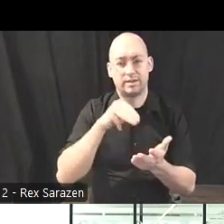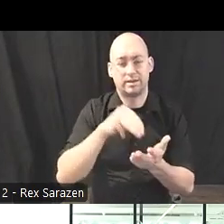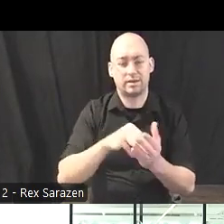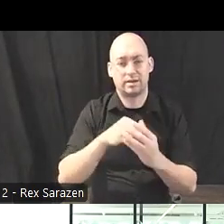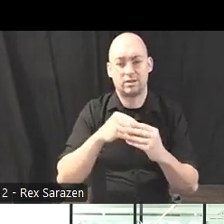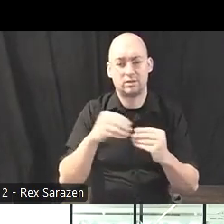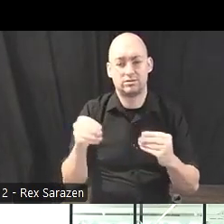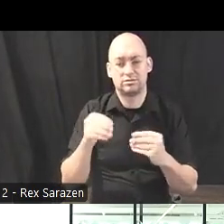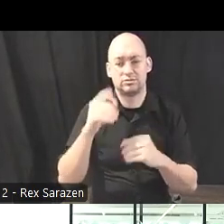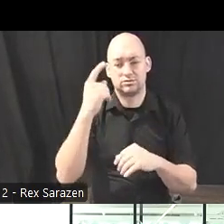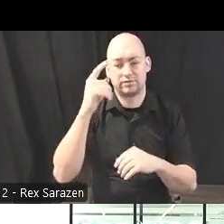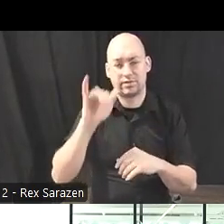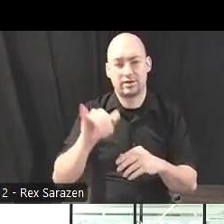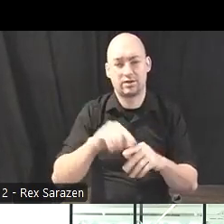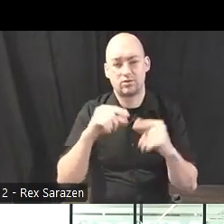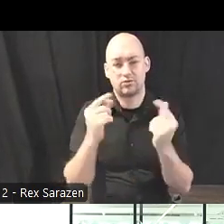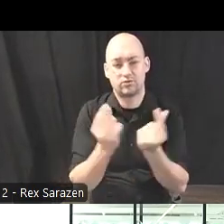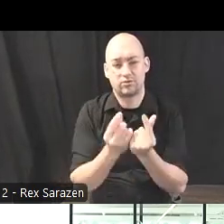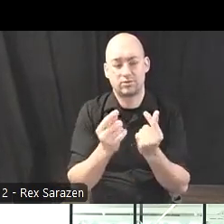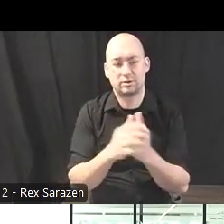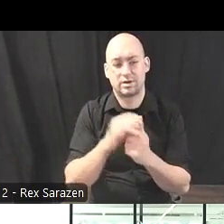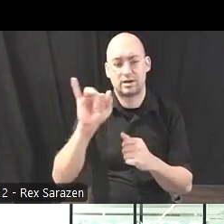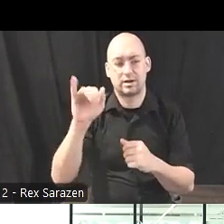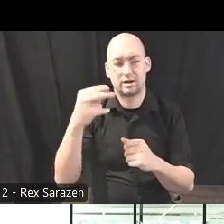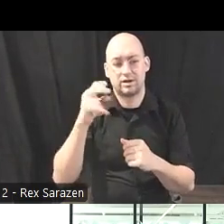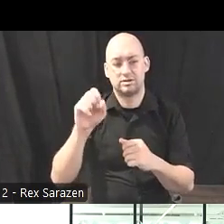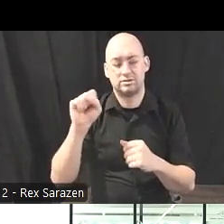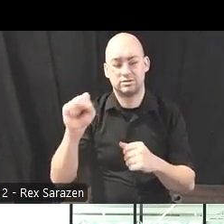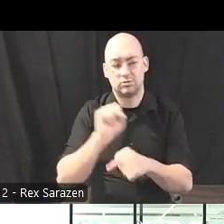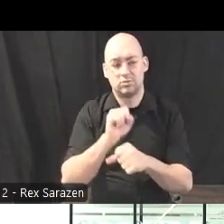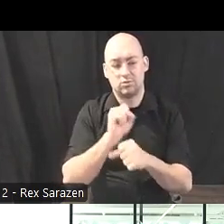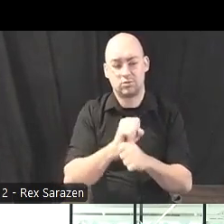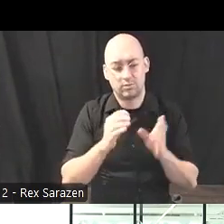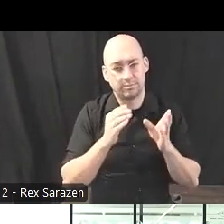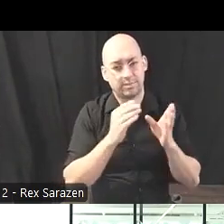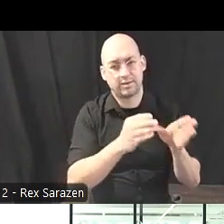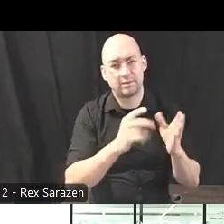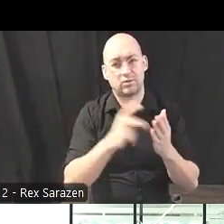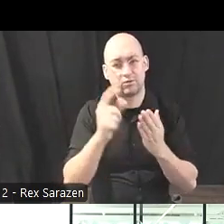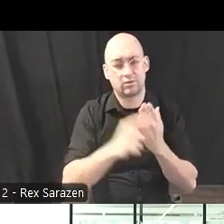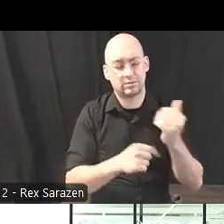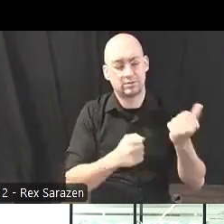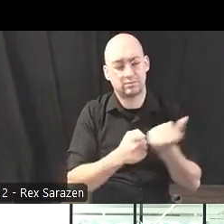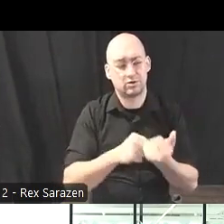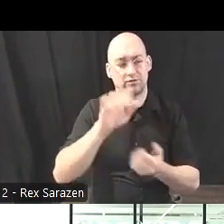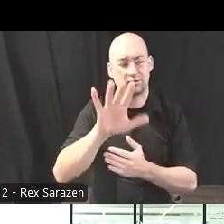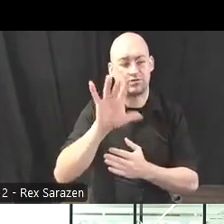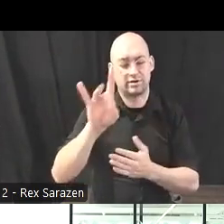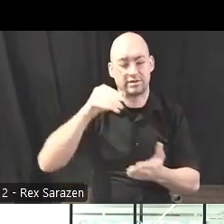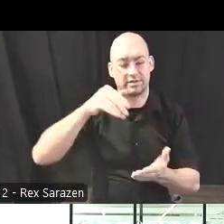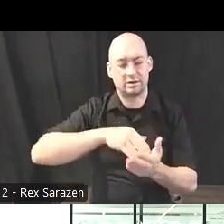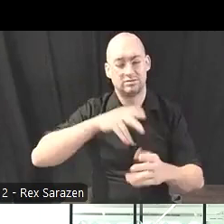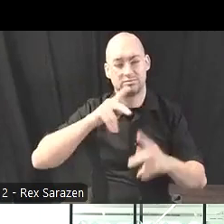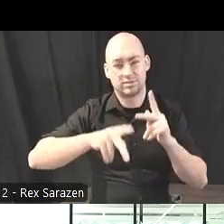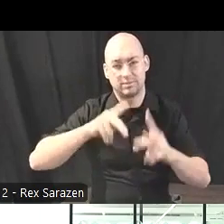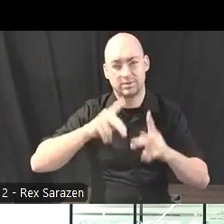that population. The IHSS Career Pathways Program supported 58,000 people in their